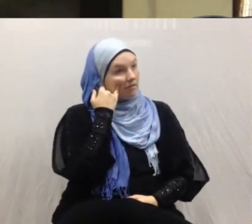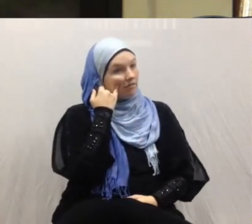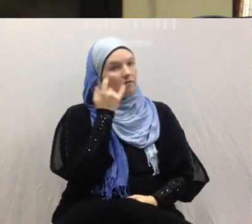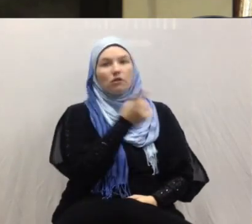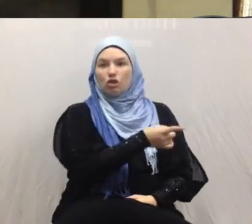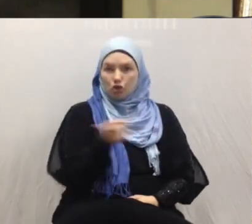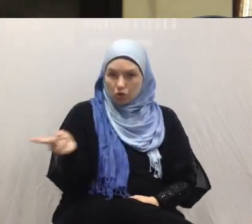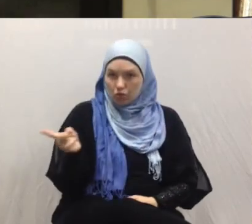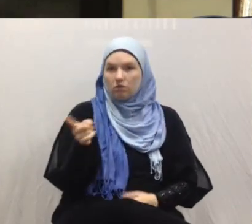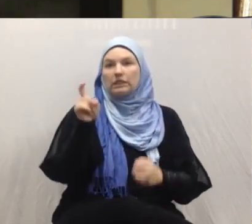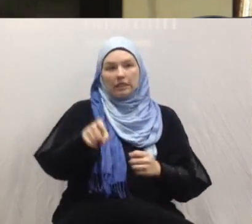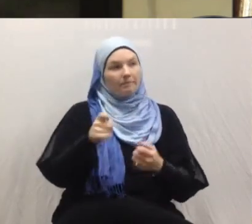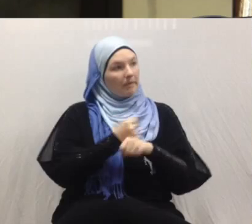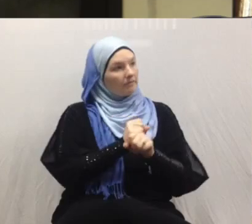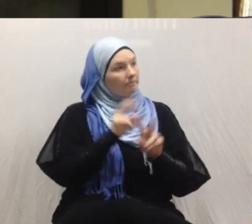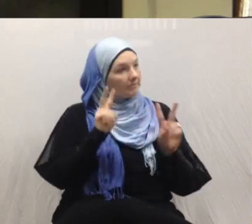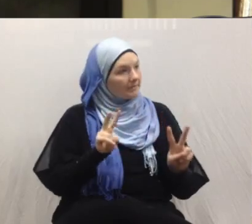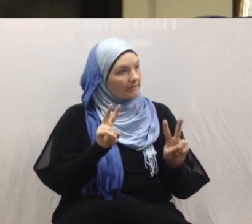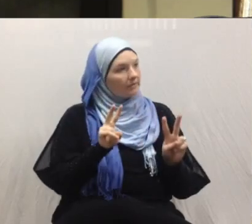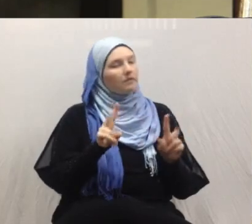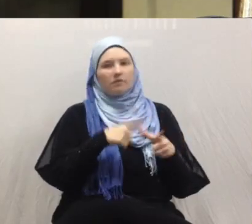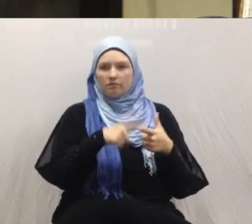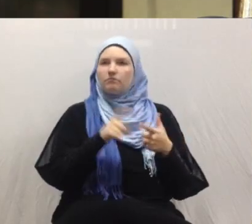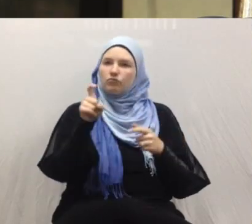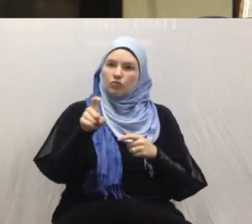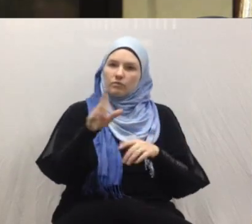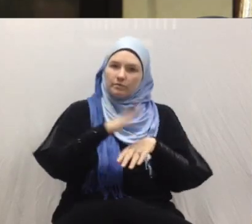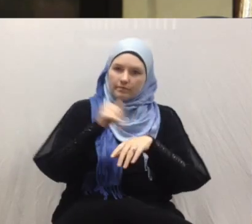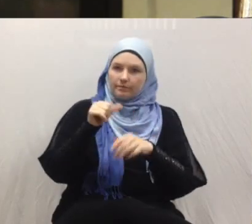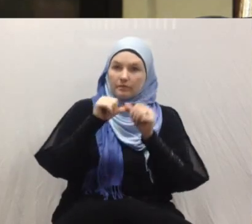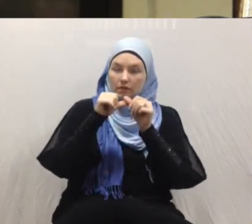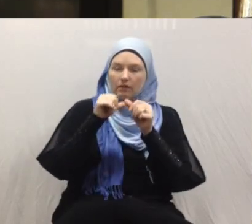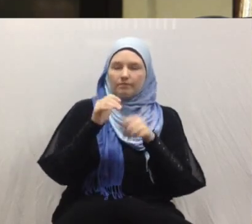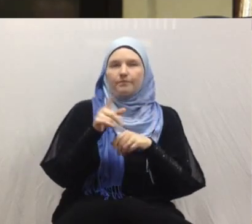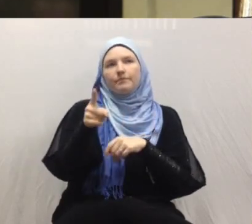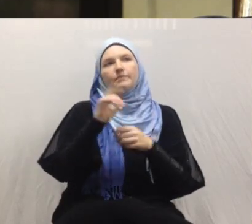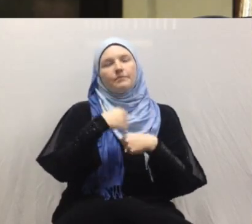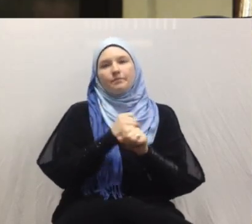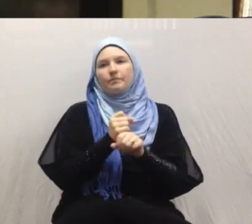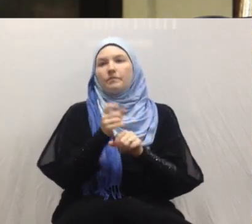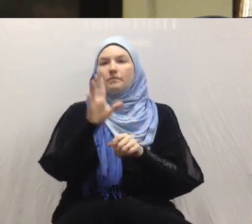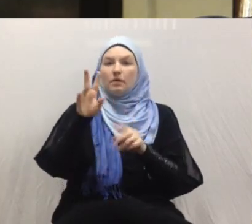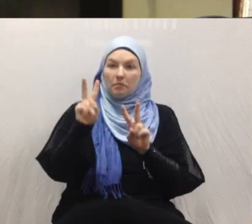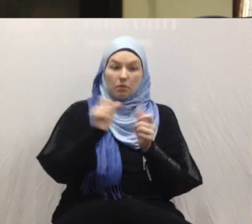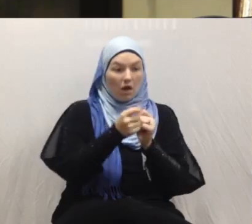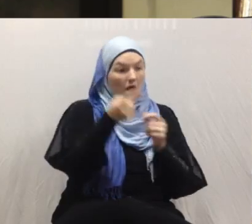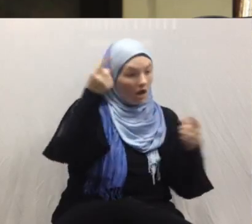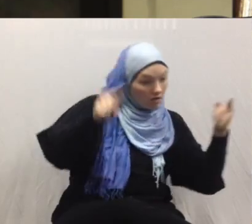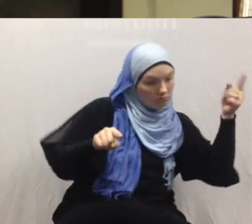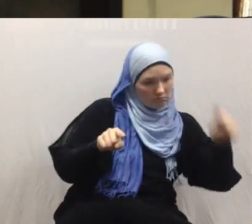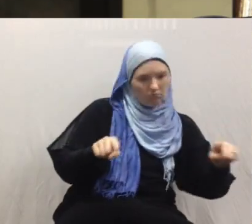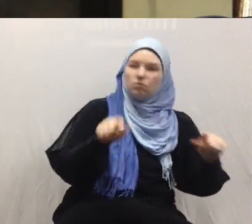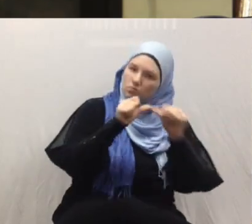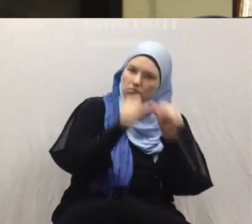peace and maintain it, they must do so. And if they make a similar demand on the Muslims,